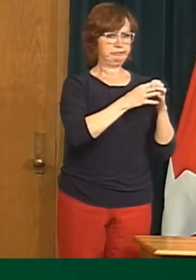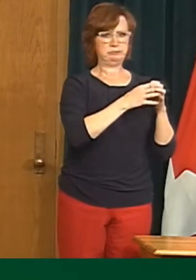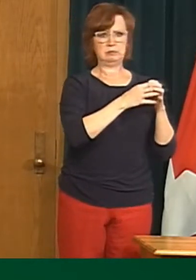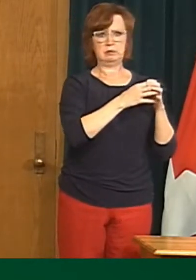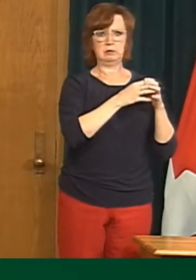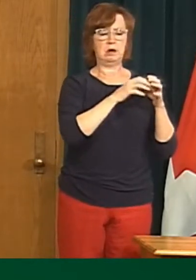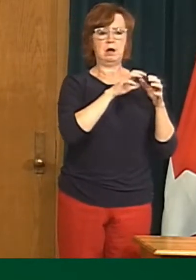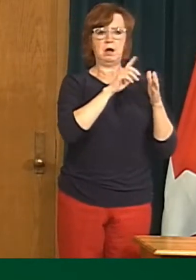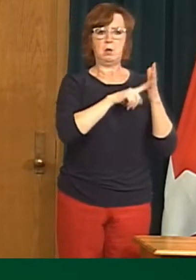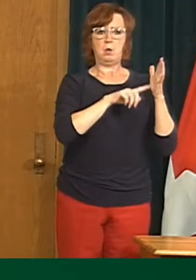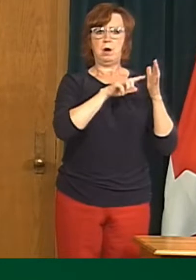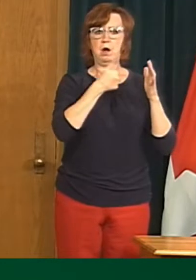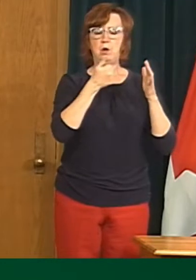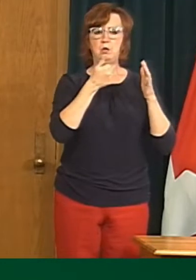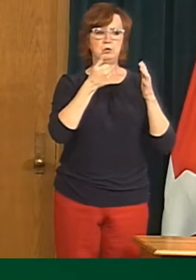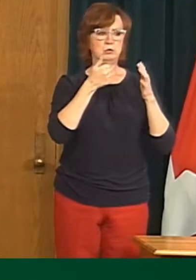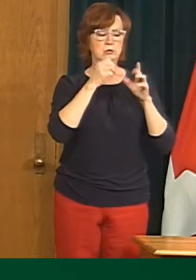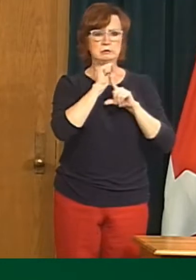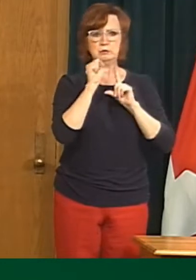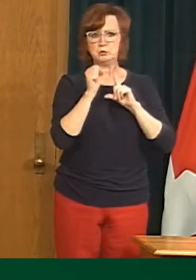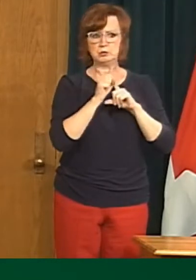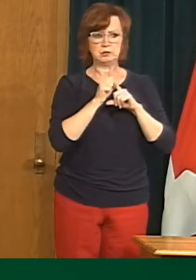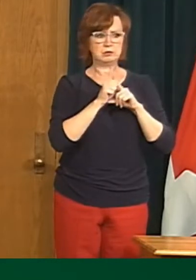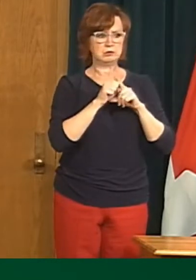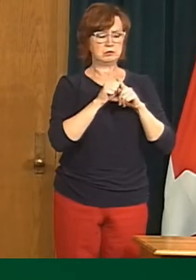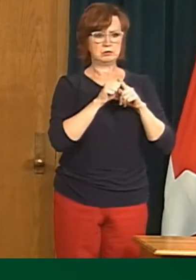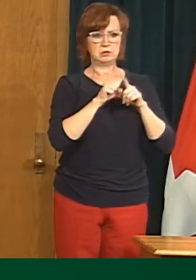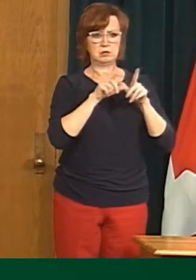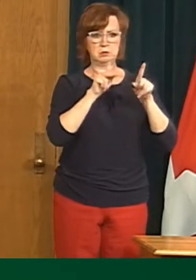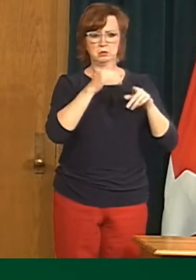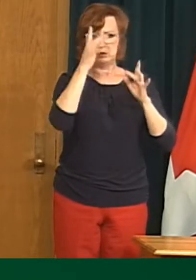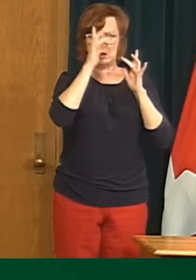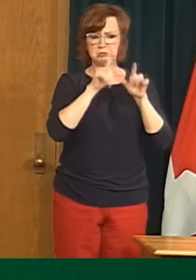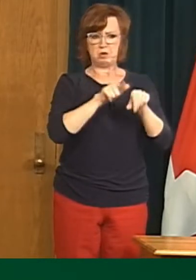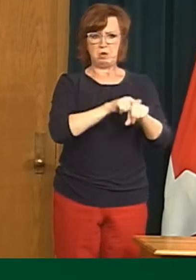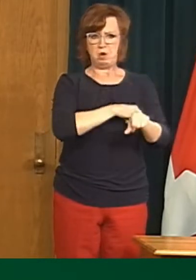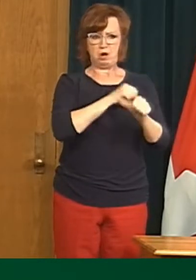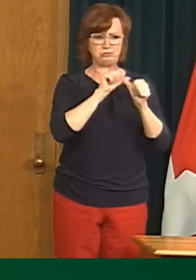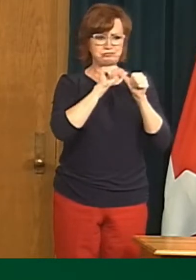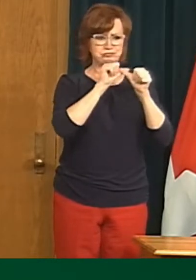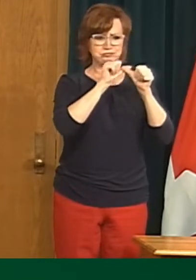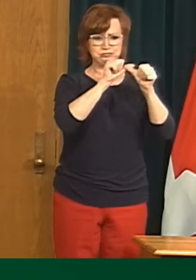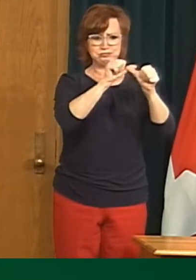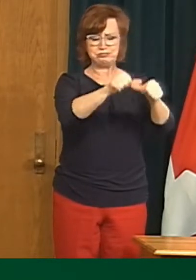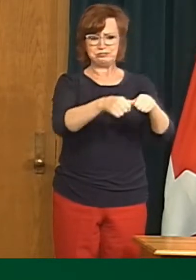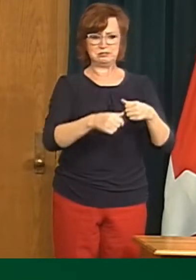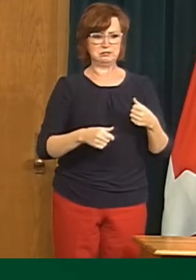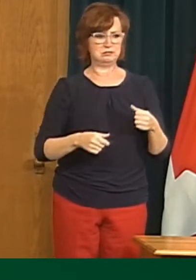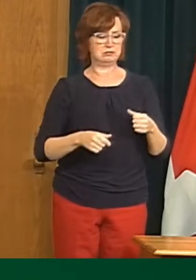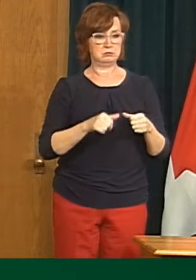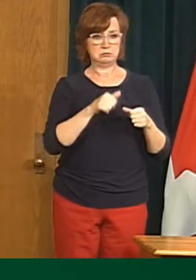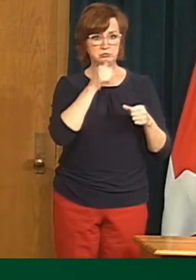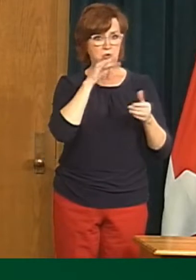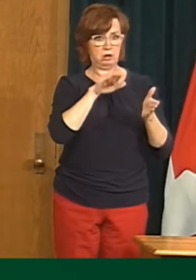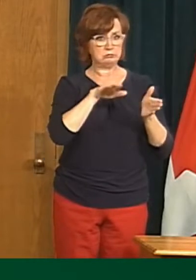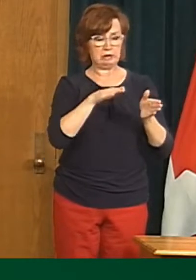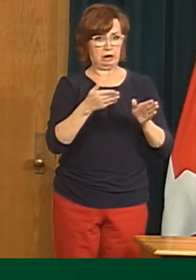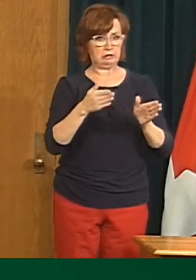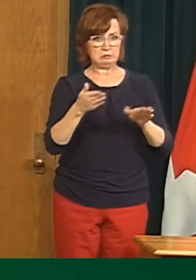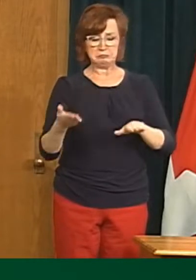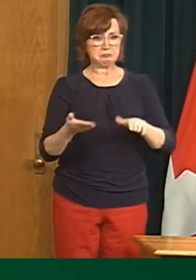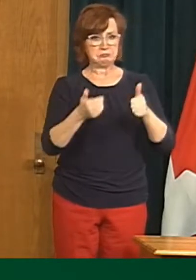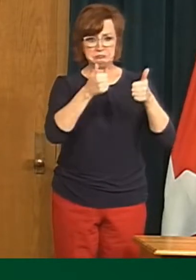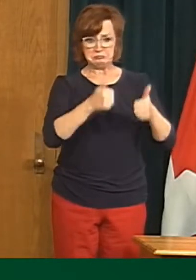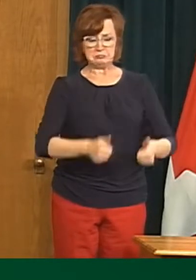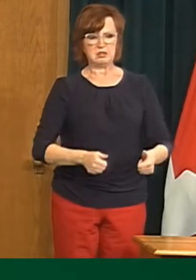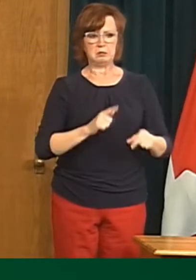know, through the use of virtual visits. But we also know at this time that from the feedback we're getting across the province that simply isn't enough, and you'll see some